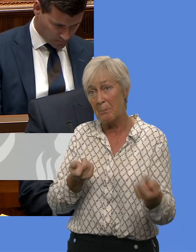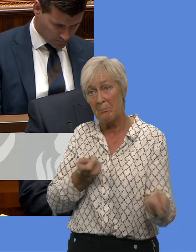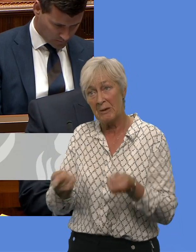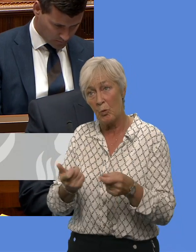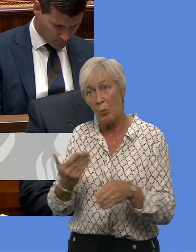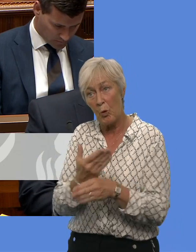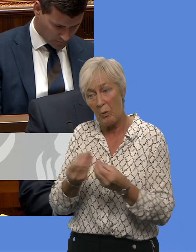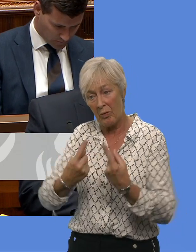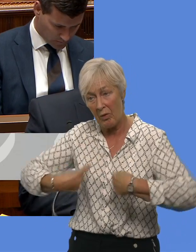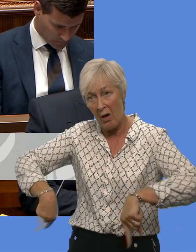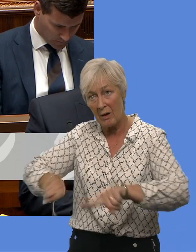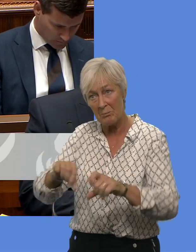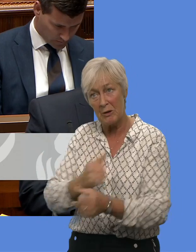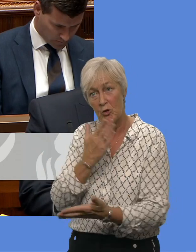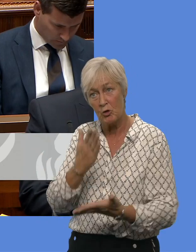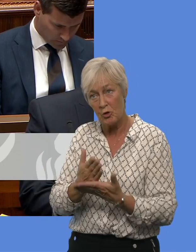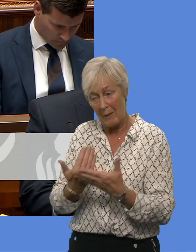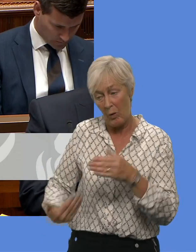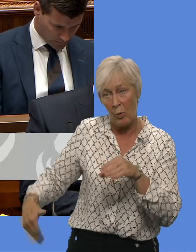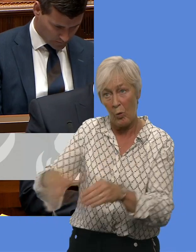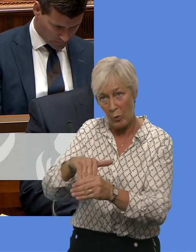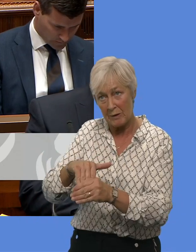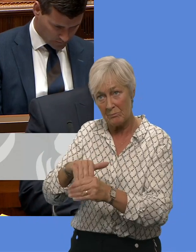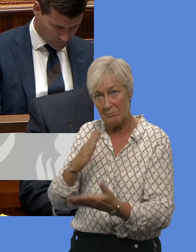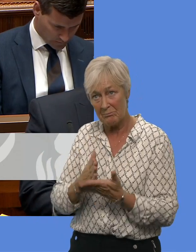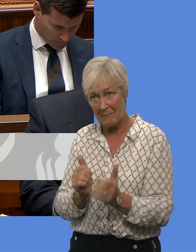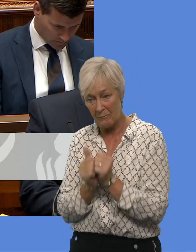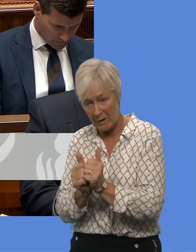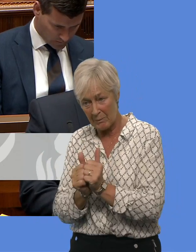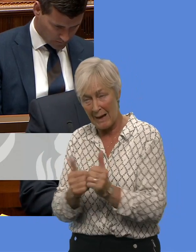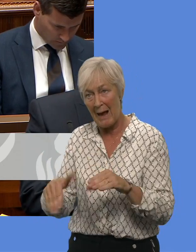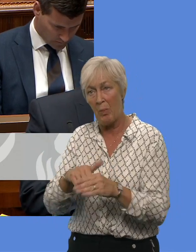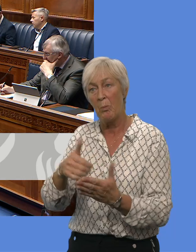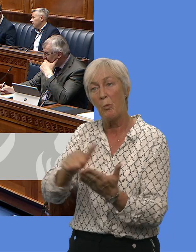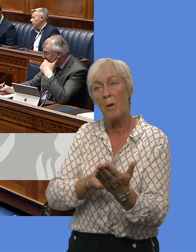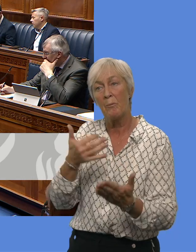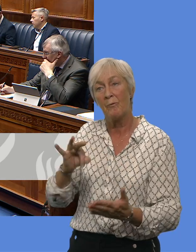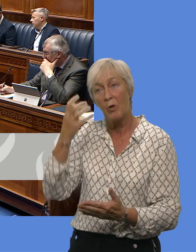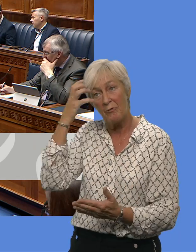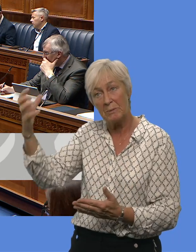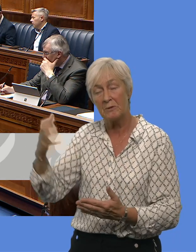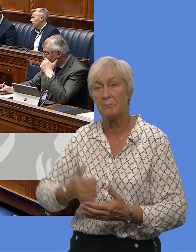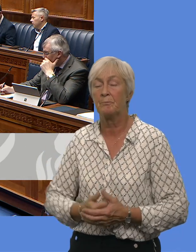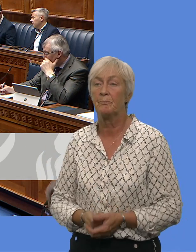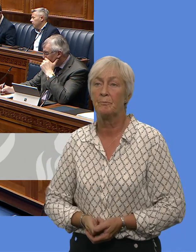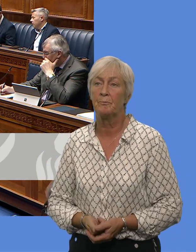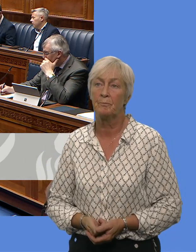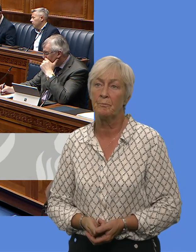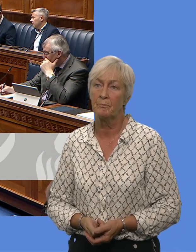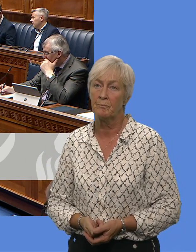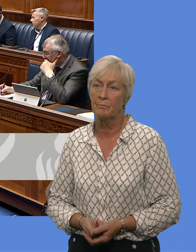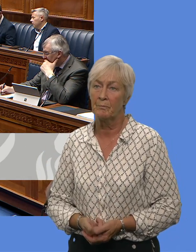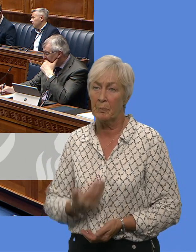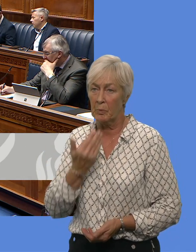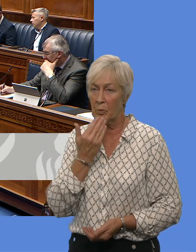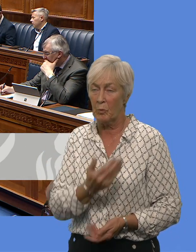with us to ensure that they are included meaningfully in the programme for government? Deputy First Minister. Thank you, Mr.